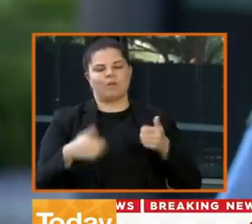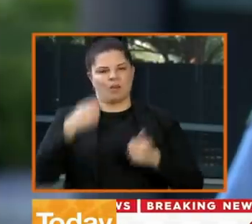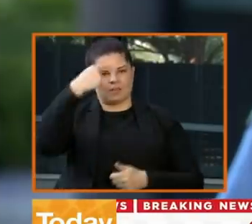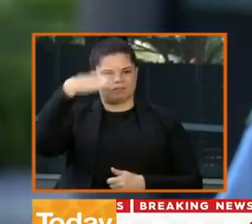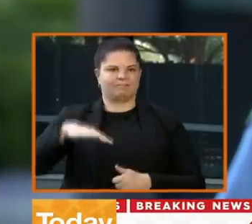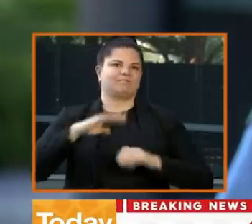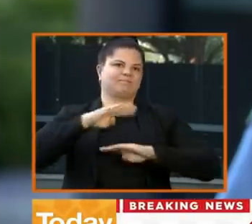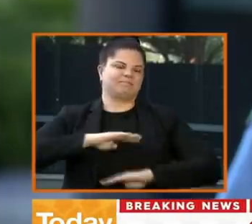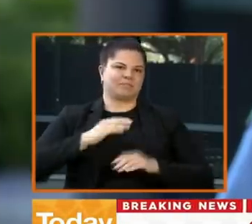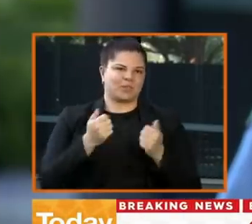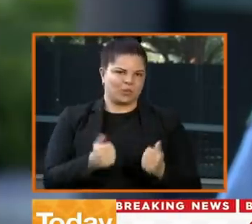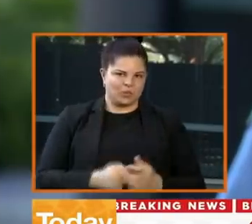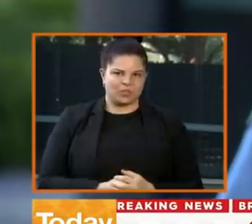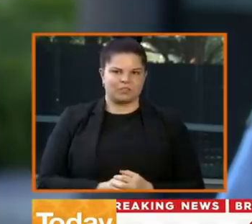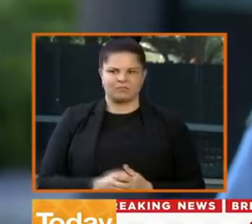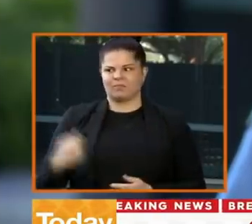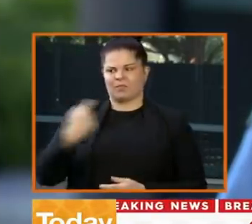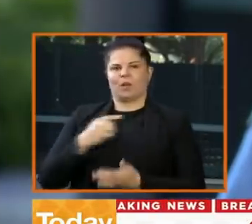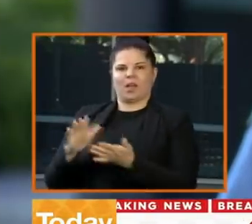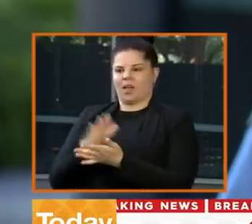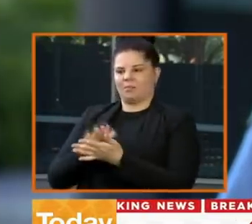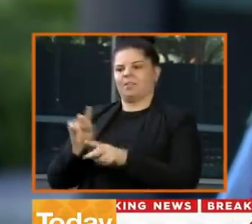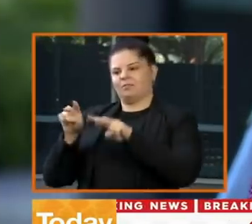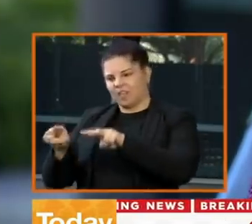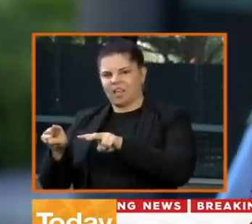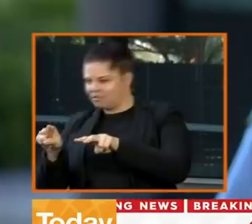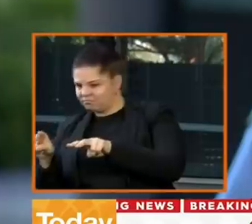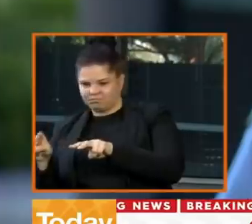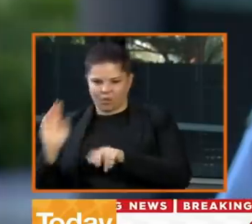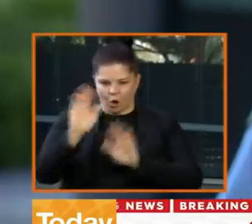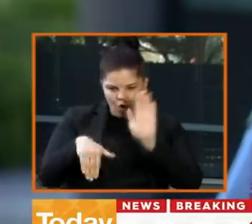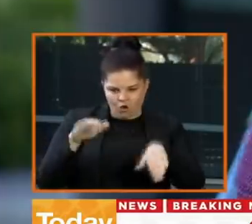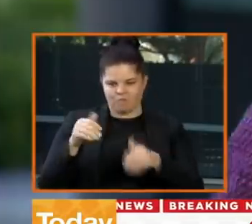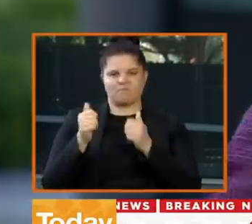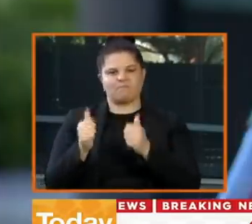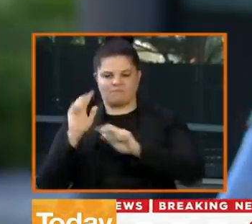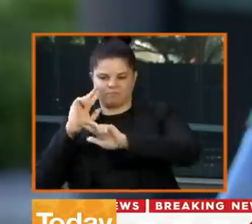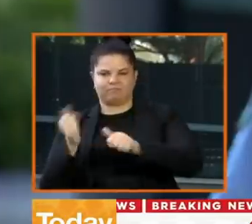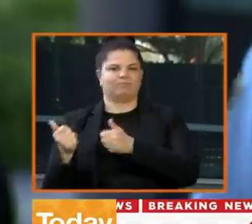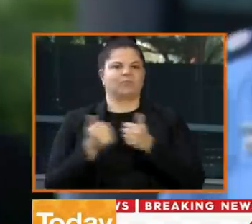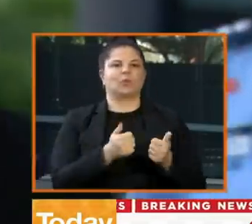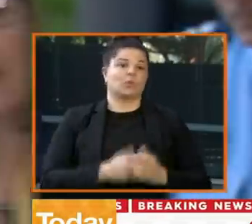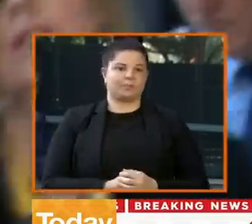them, but also a huge relief for us in terms of making sure they were well taken care of during that time. Dr. Chant.